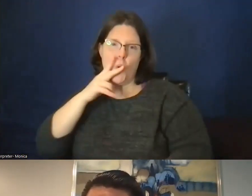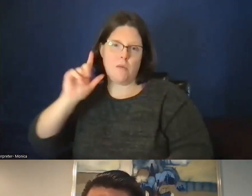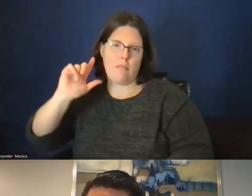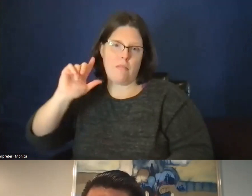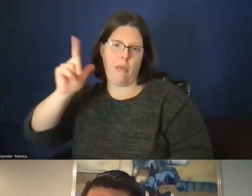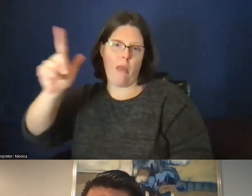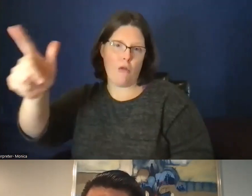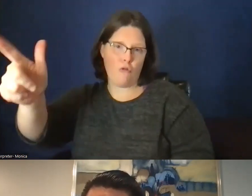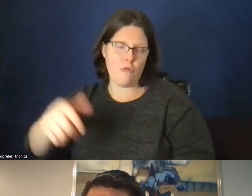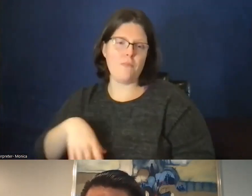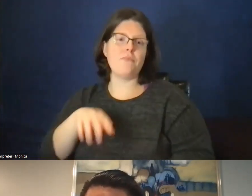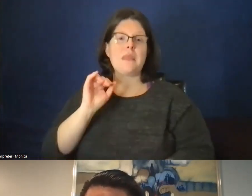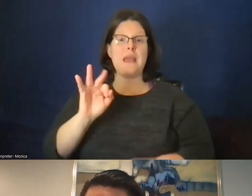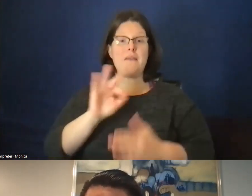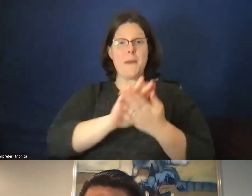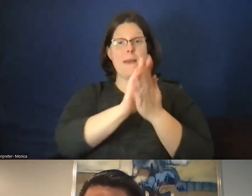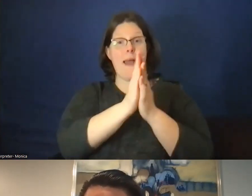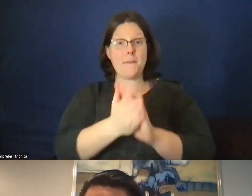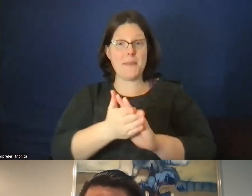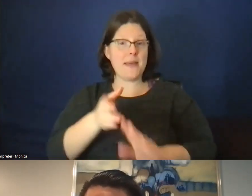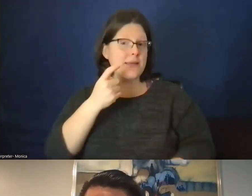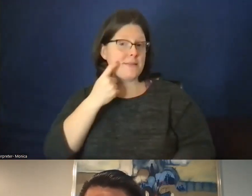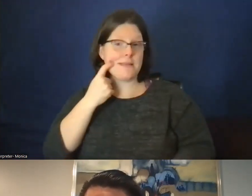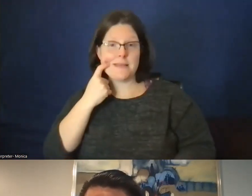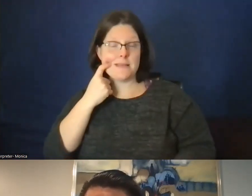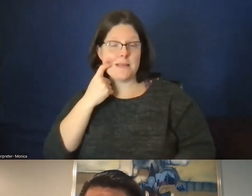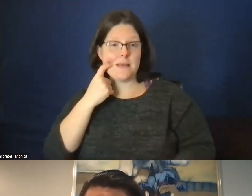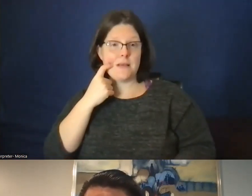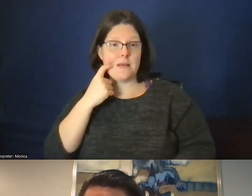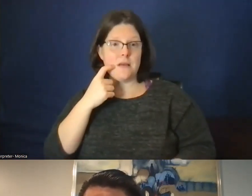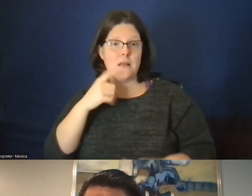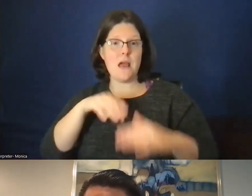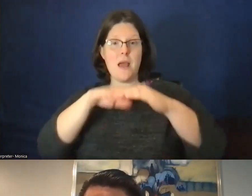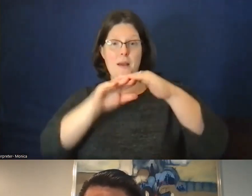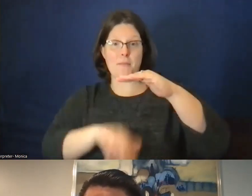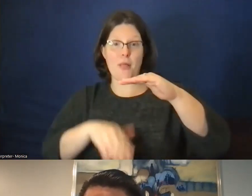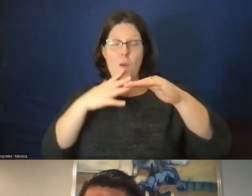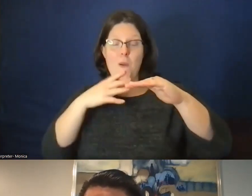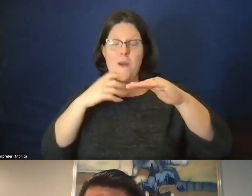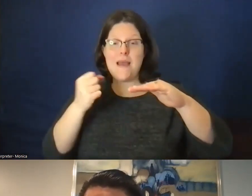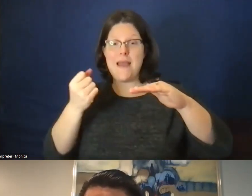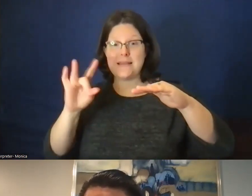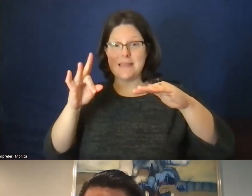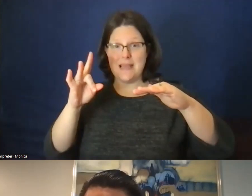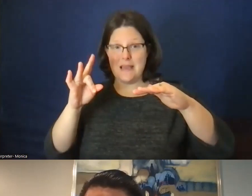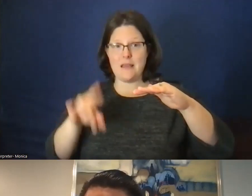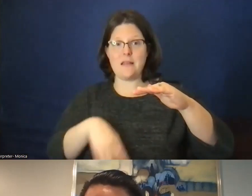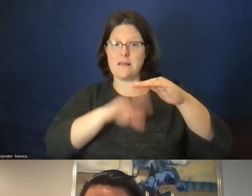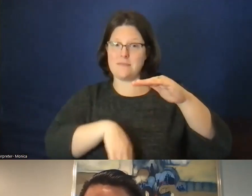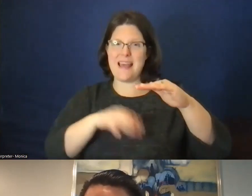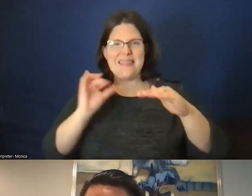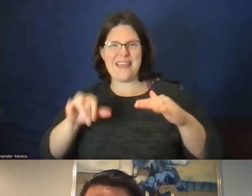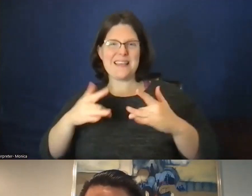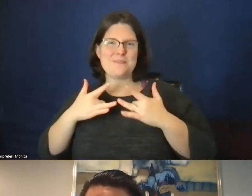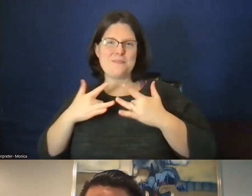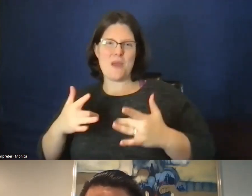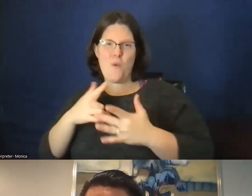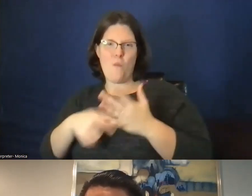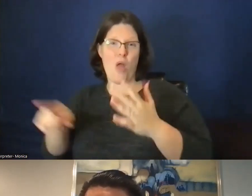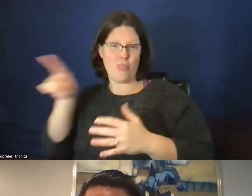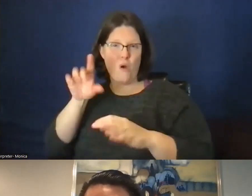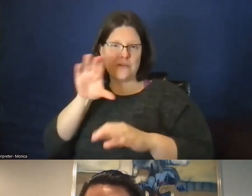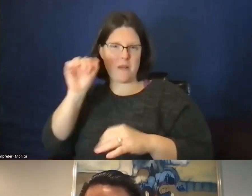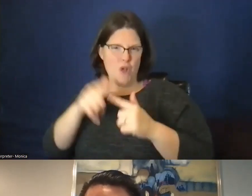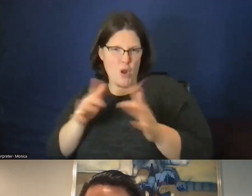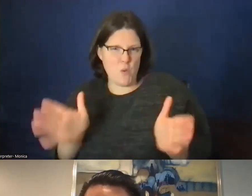you become addicted under the age of 18, you know, and which is kind of what these companies want you to do,